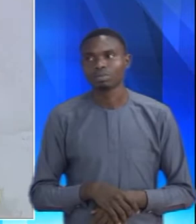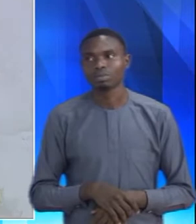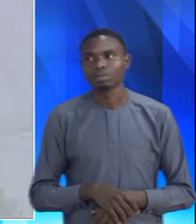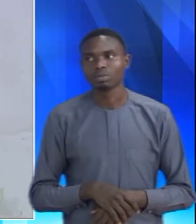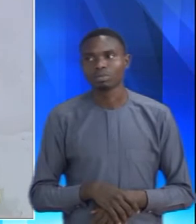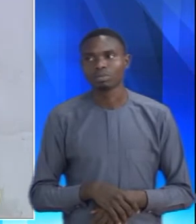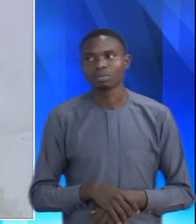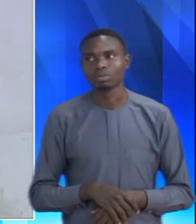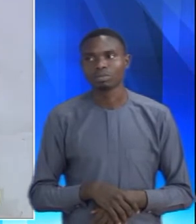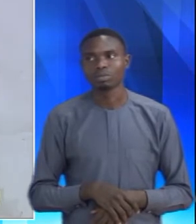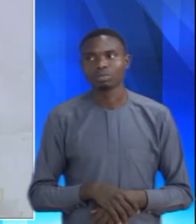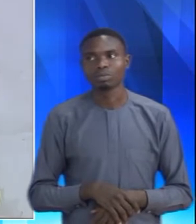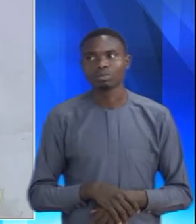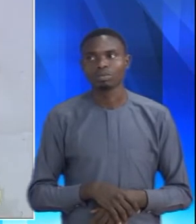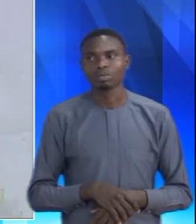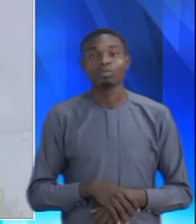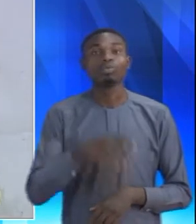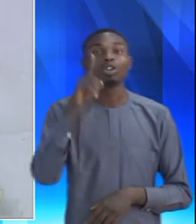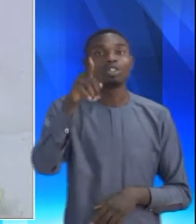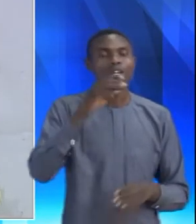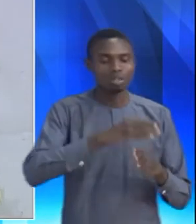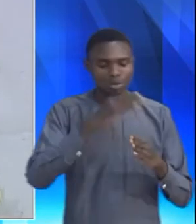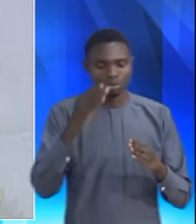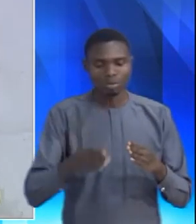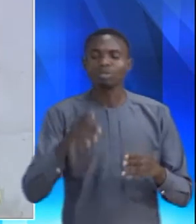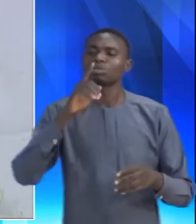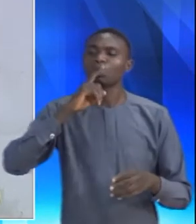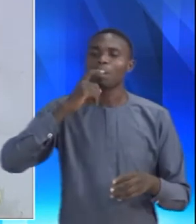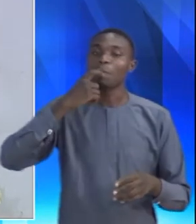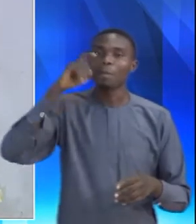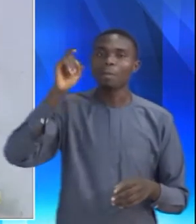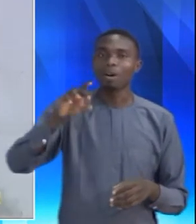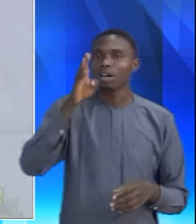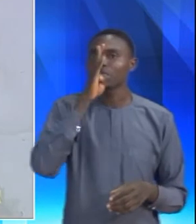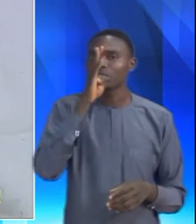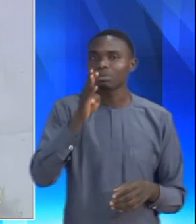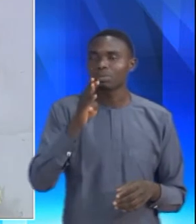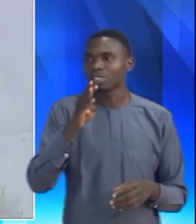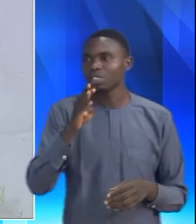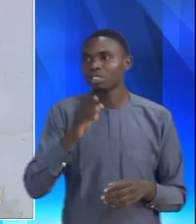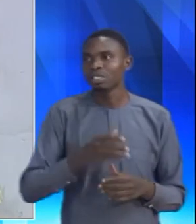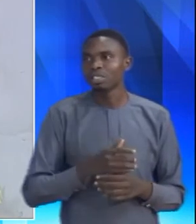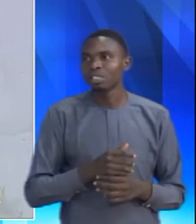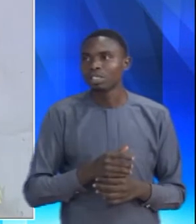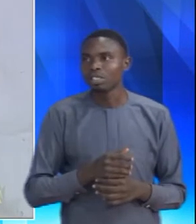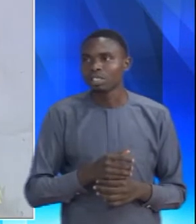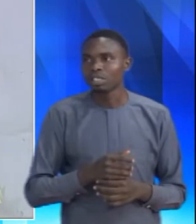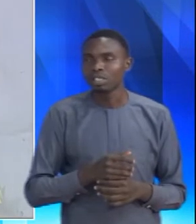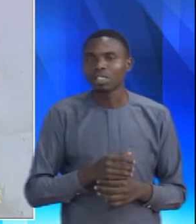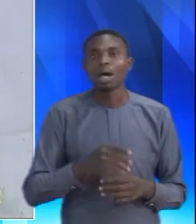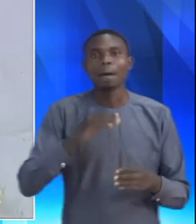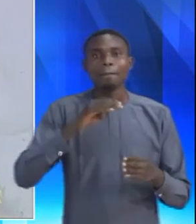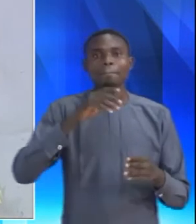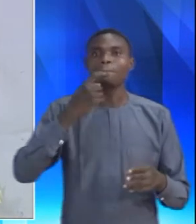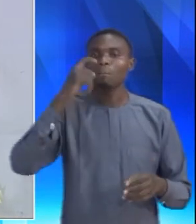you that you've mastered, or the marker of your paper will know that you master what you are saying or what you